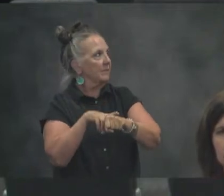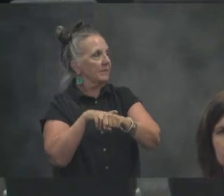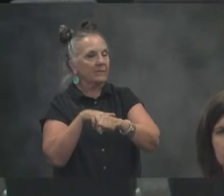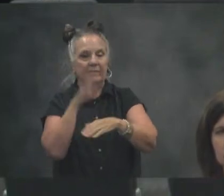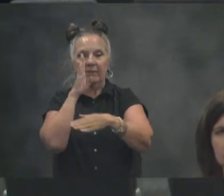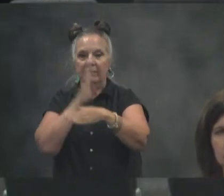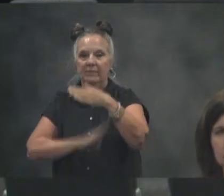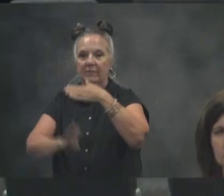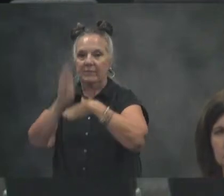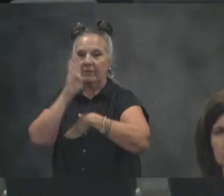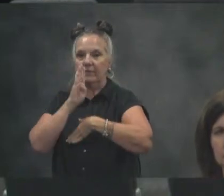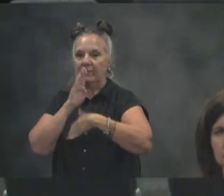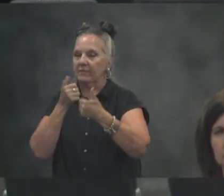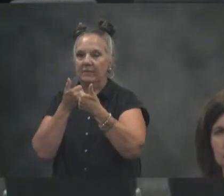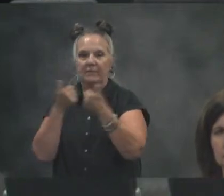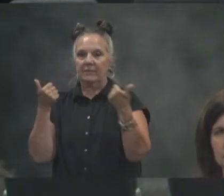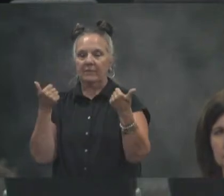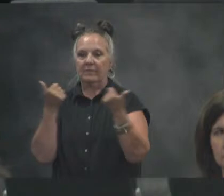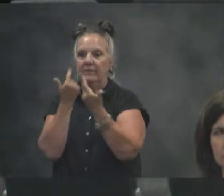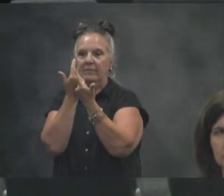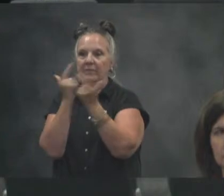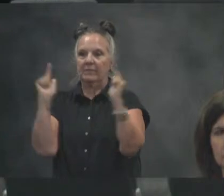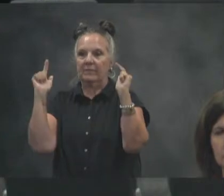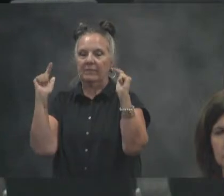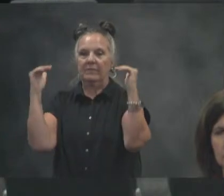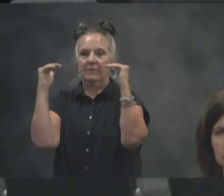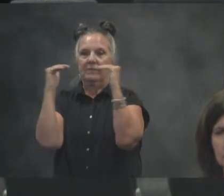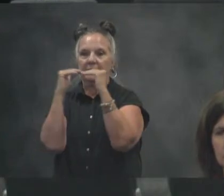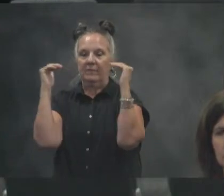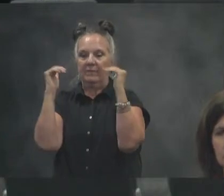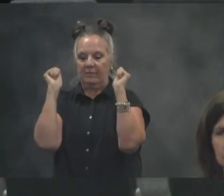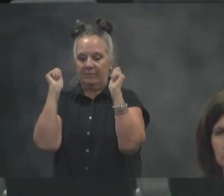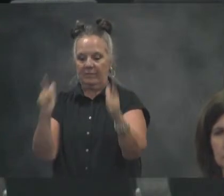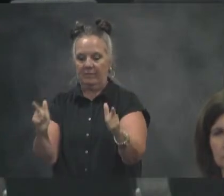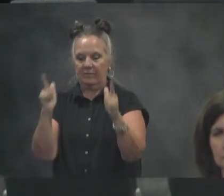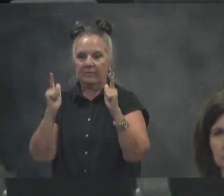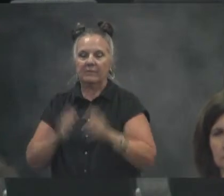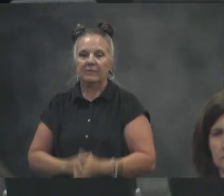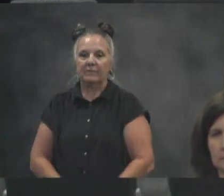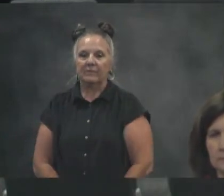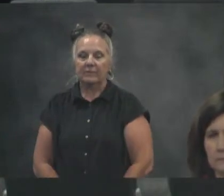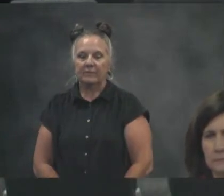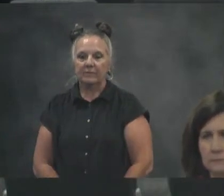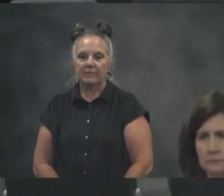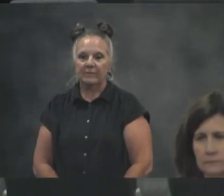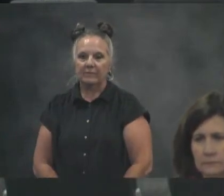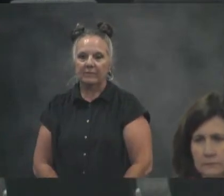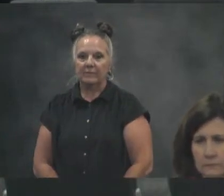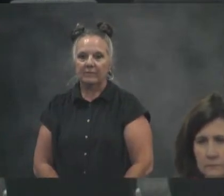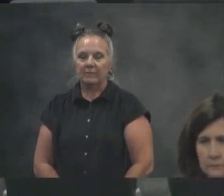one nation, under God, indivisible, with liberty and justice for all.